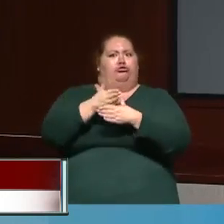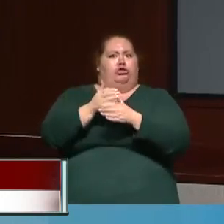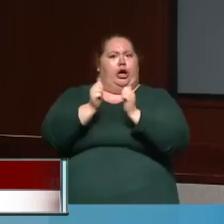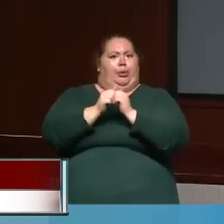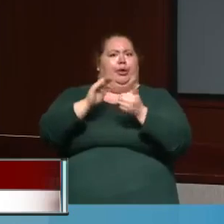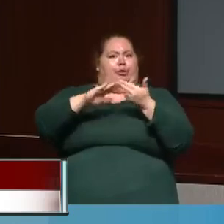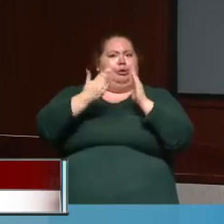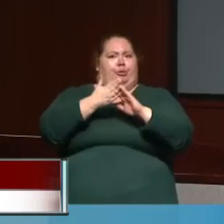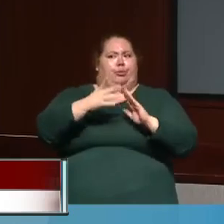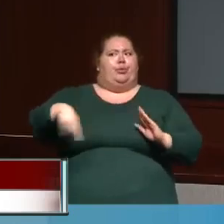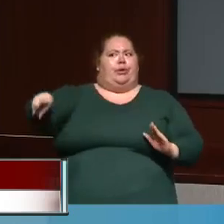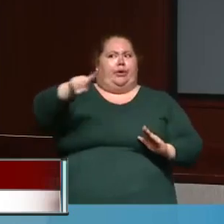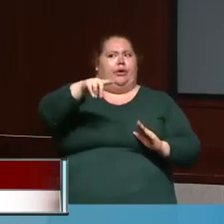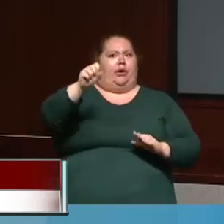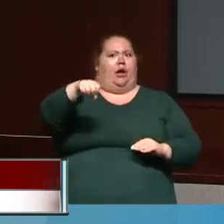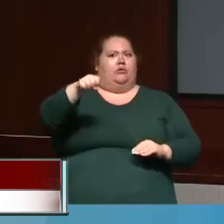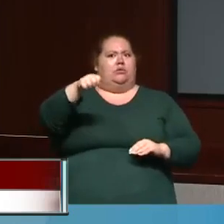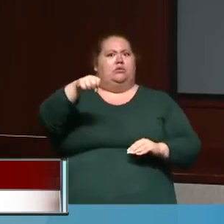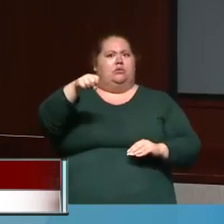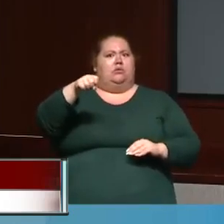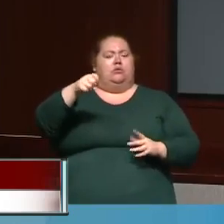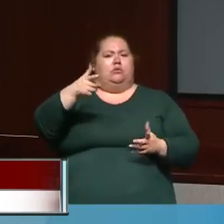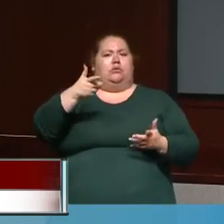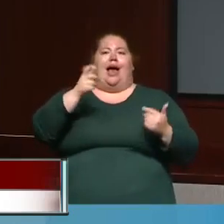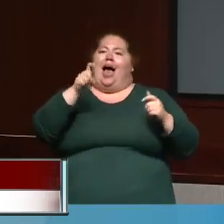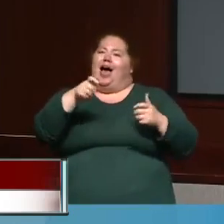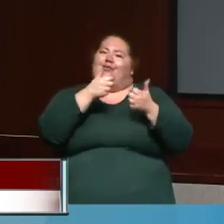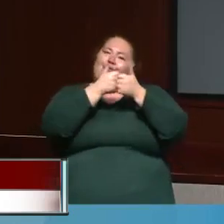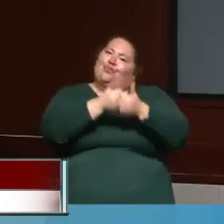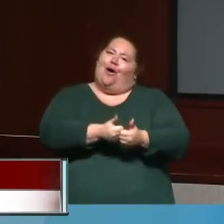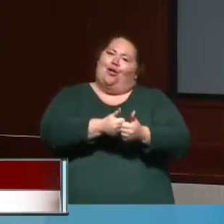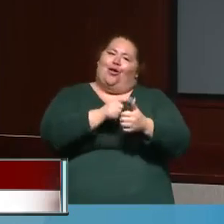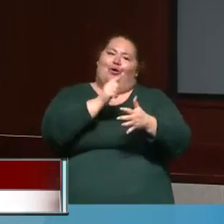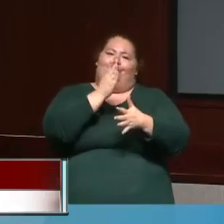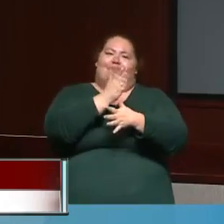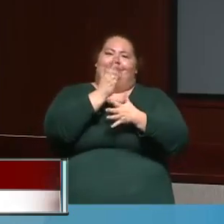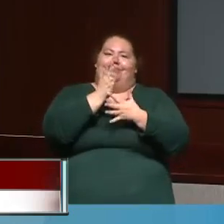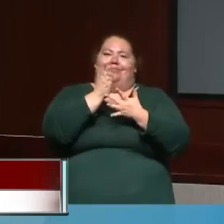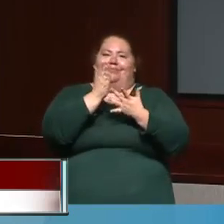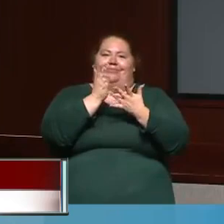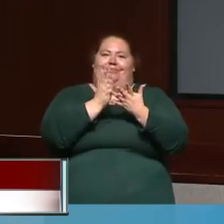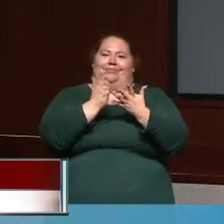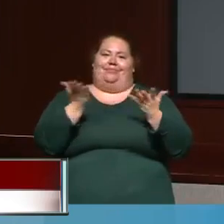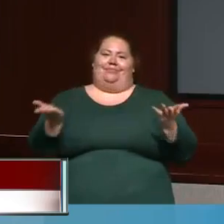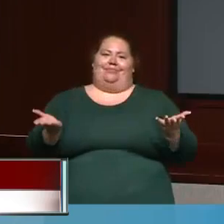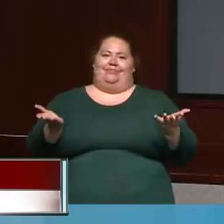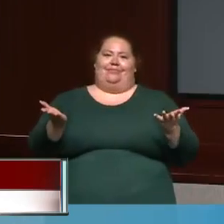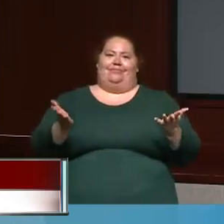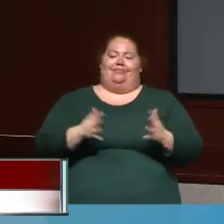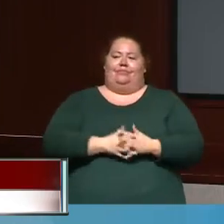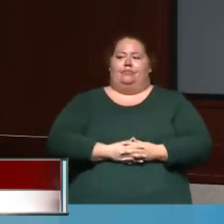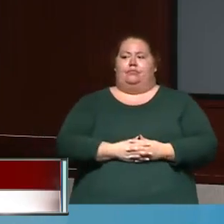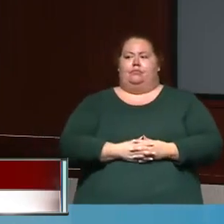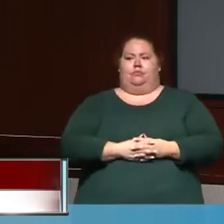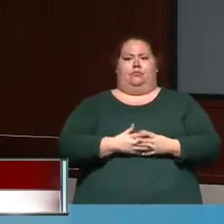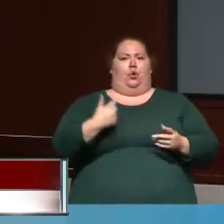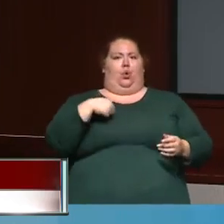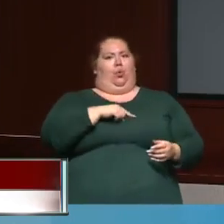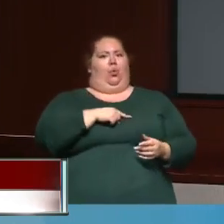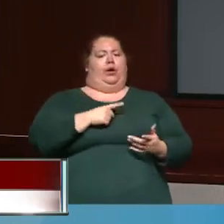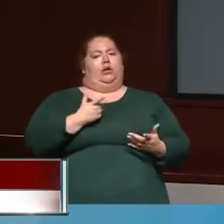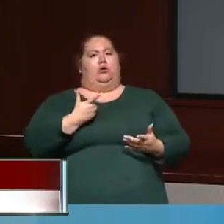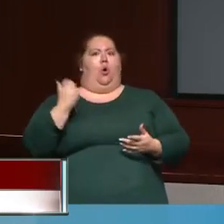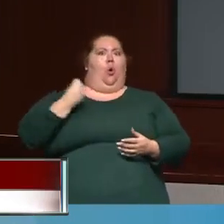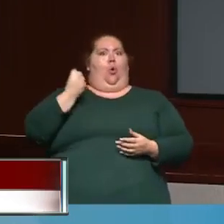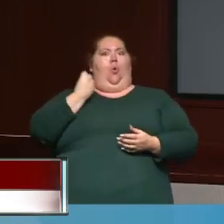that we can within the parameters that we have to hold to. And so, we're not saying that we will never release any more